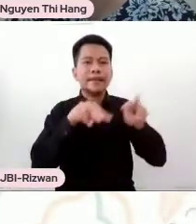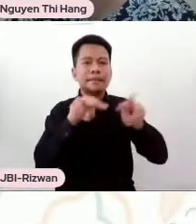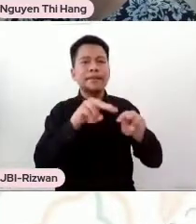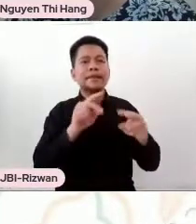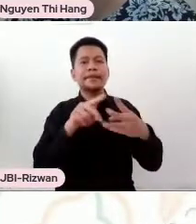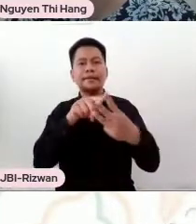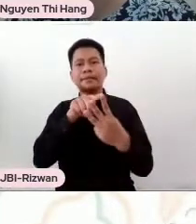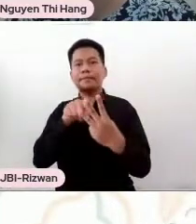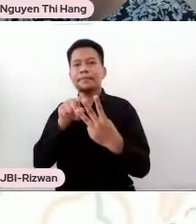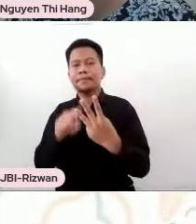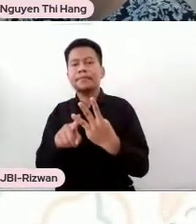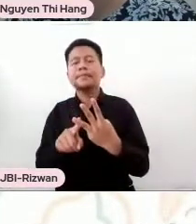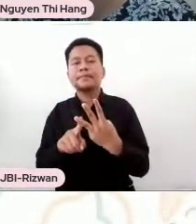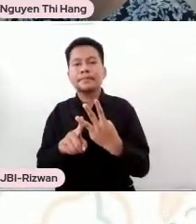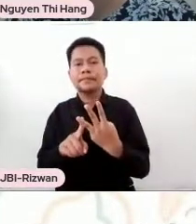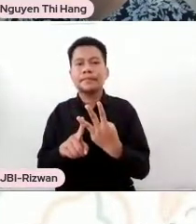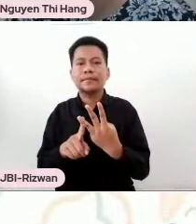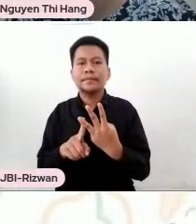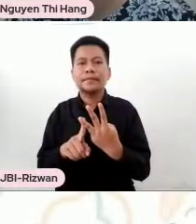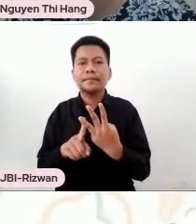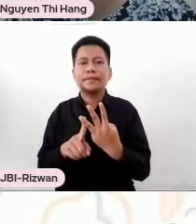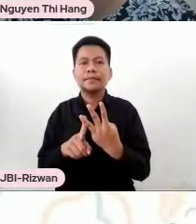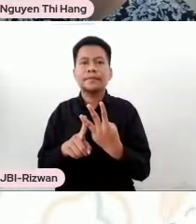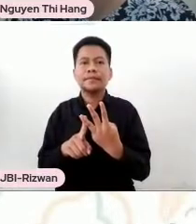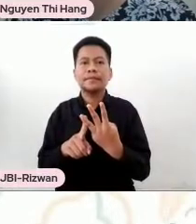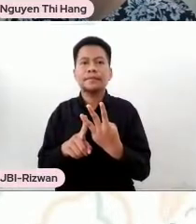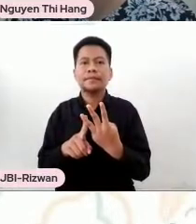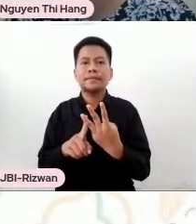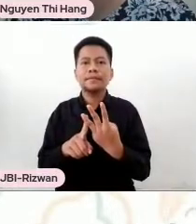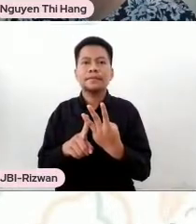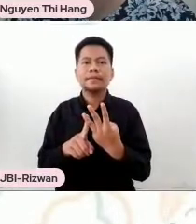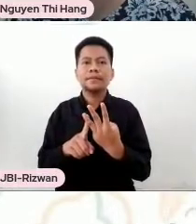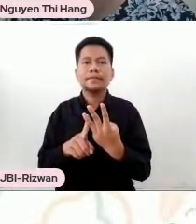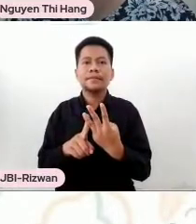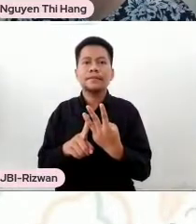itu berbagi itu karena berdasarkan